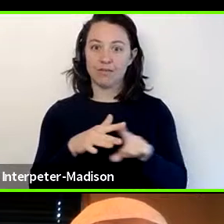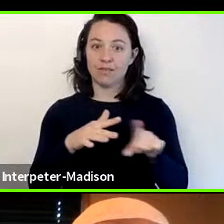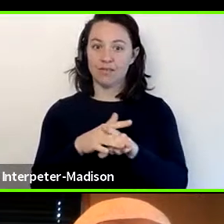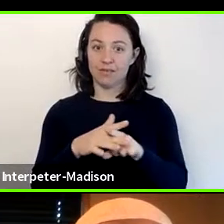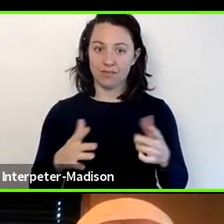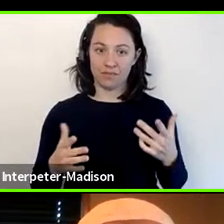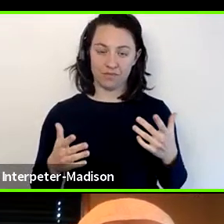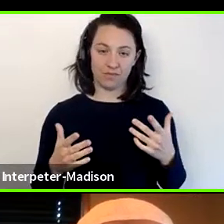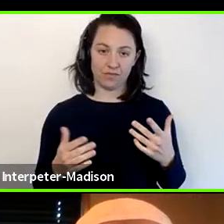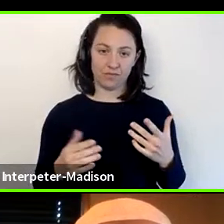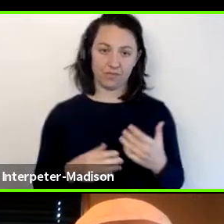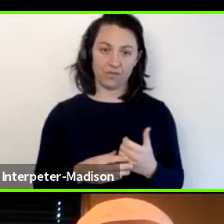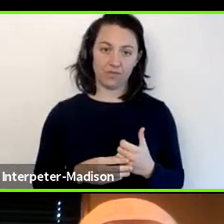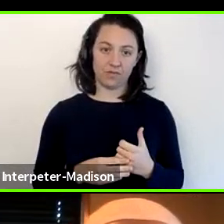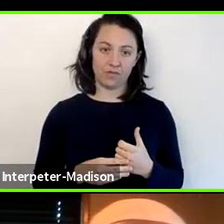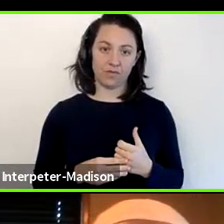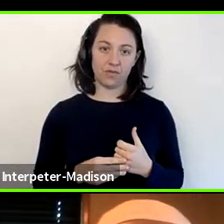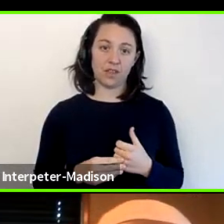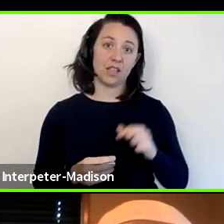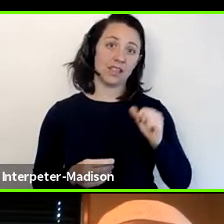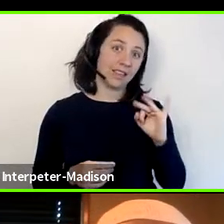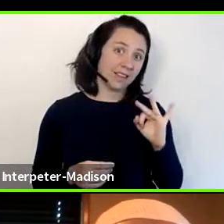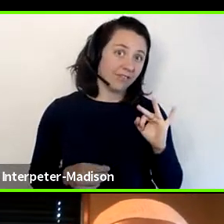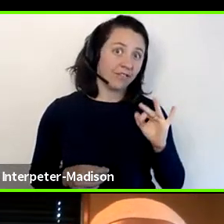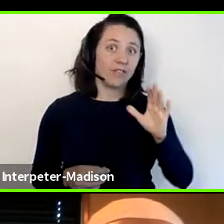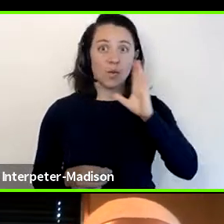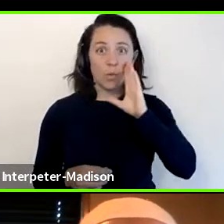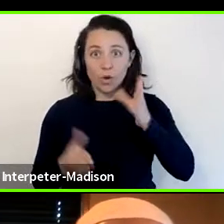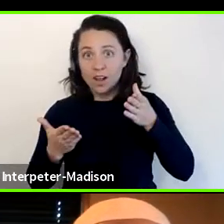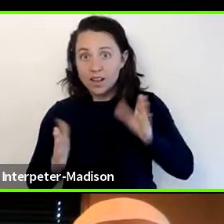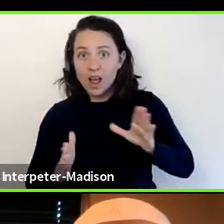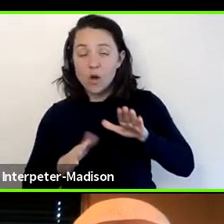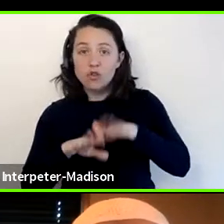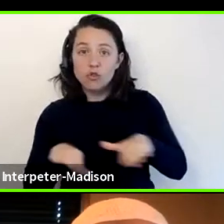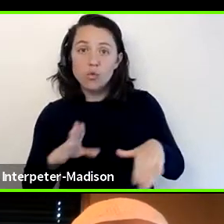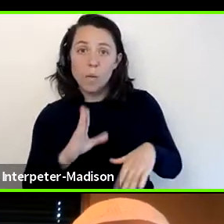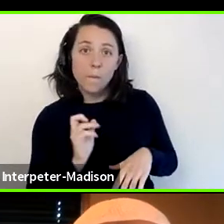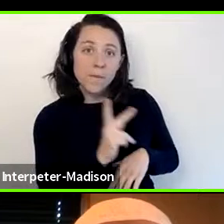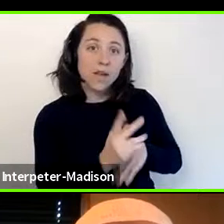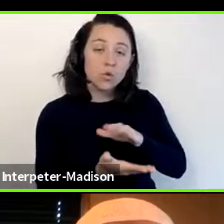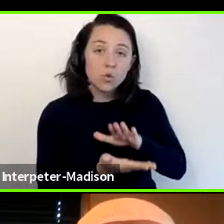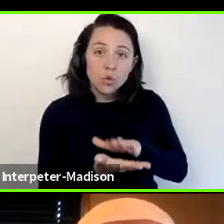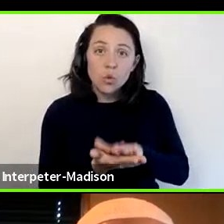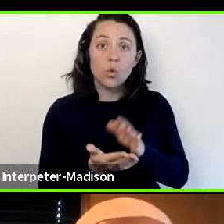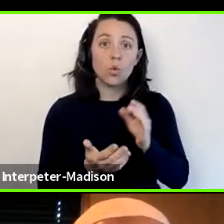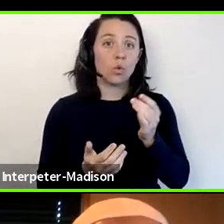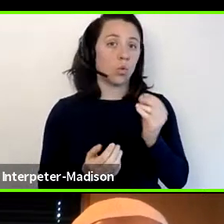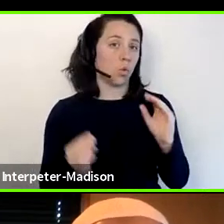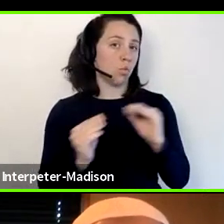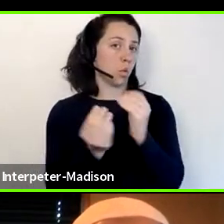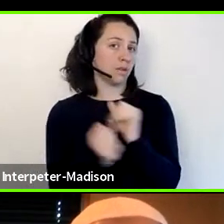their children to go back to school or would be safer to keep them home,